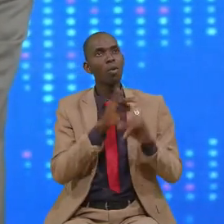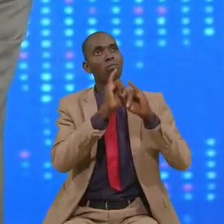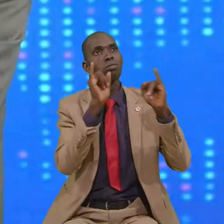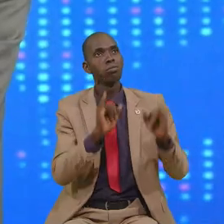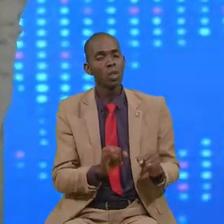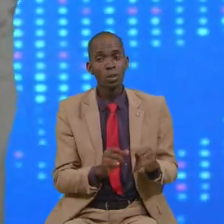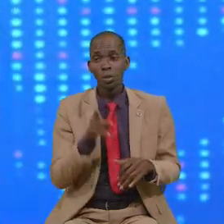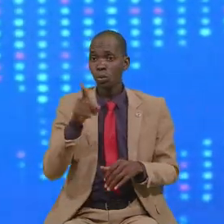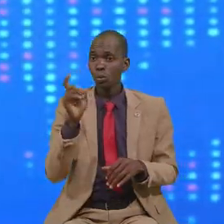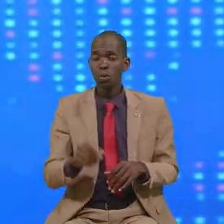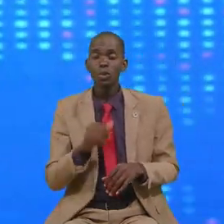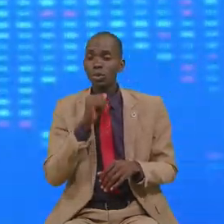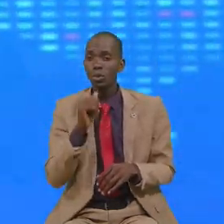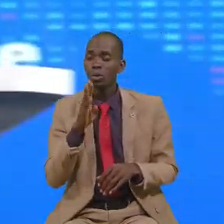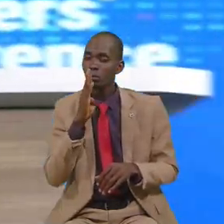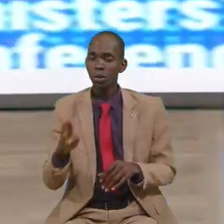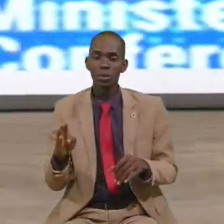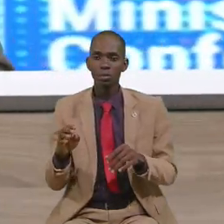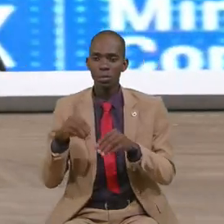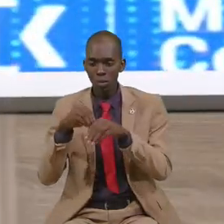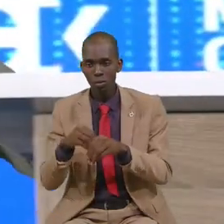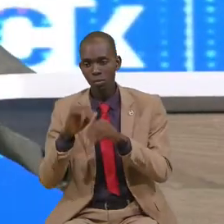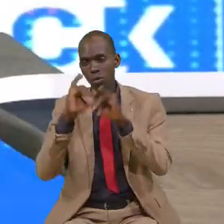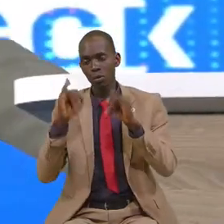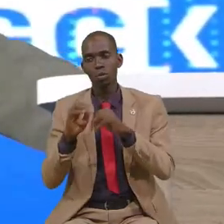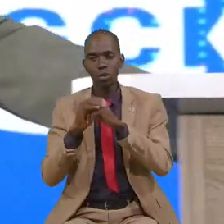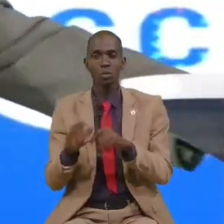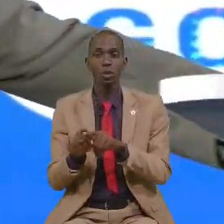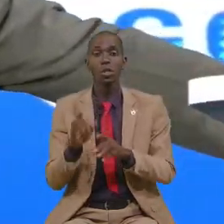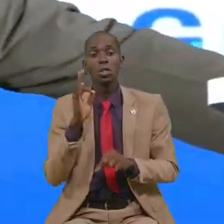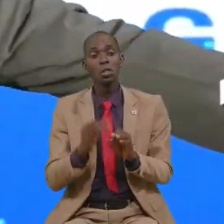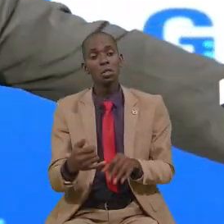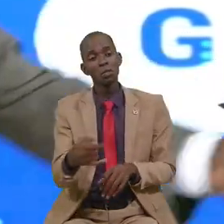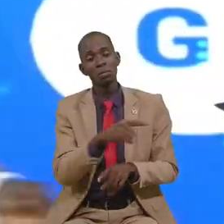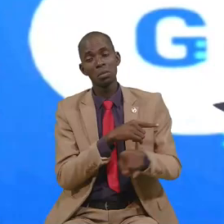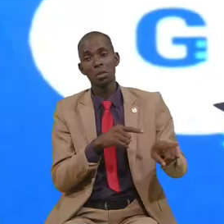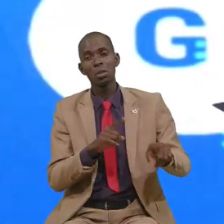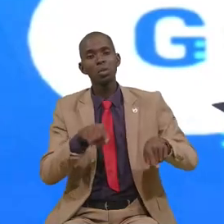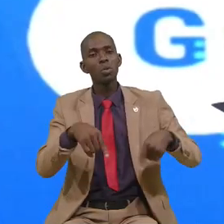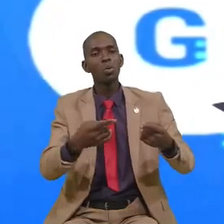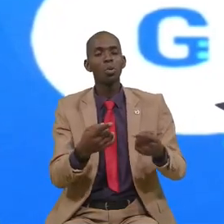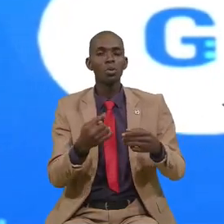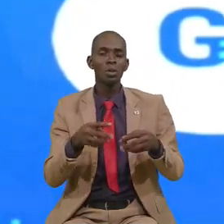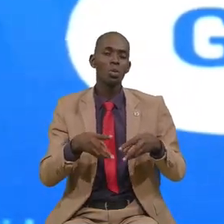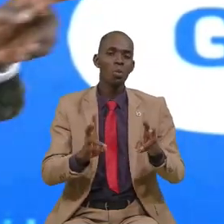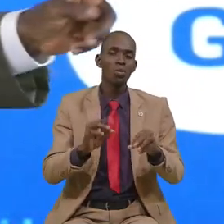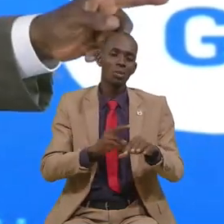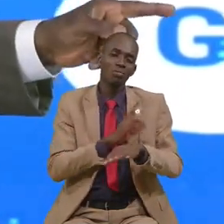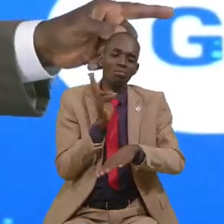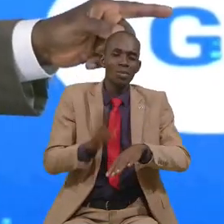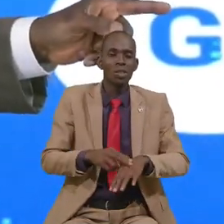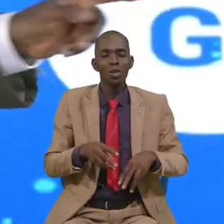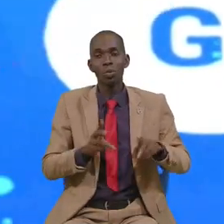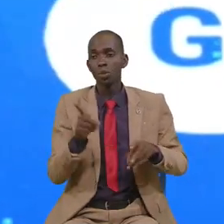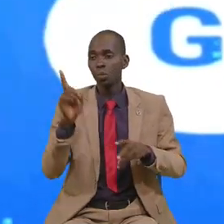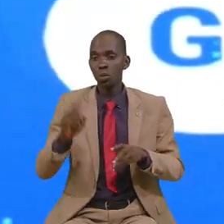be idolatrous. But if they go the way of the natural man, you must not go that way. You go